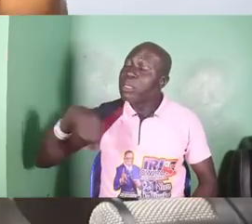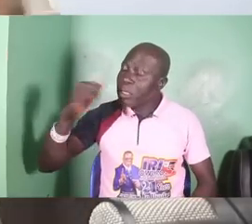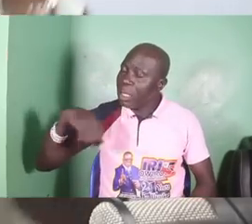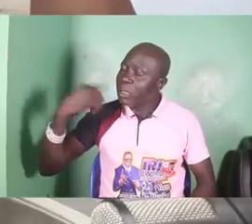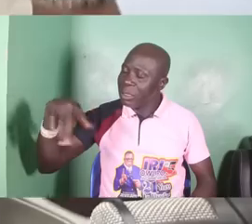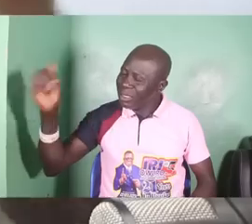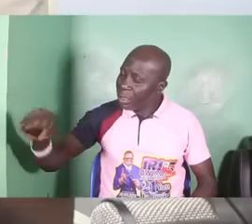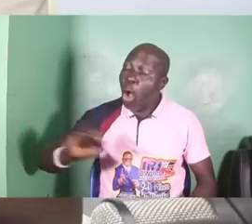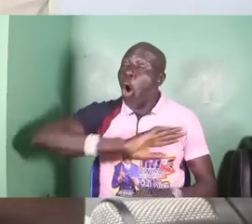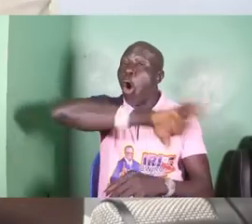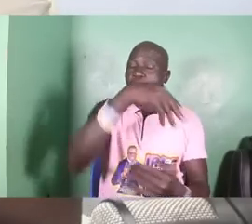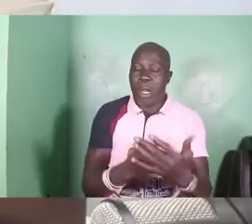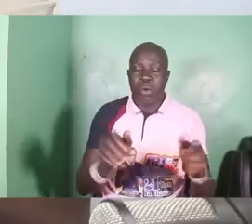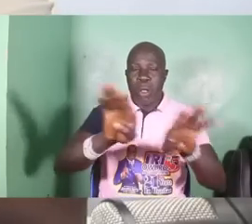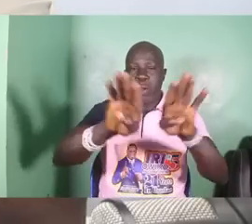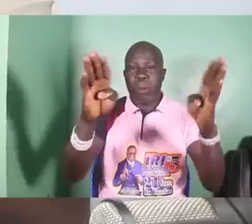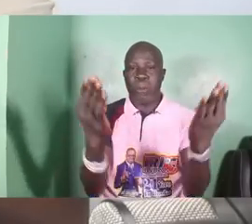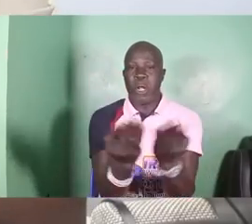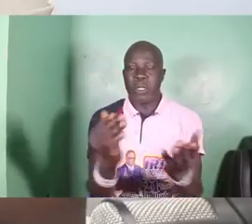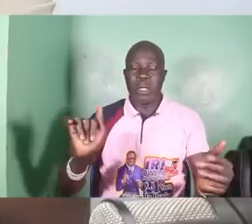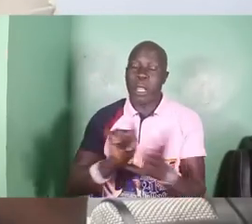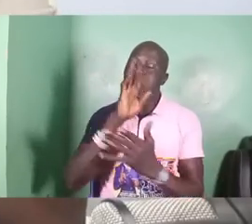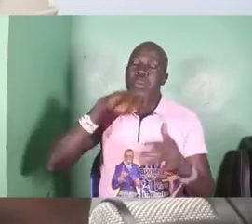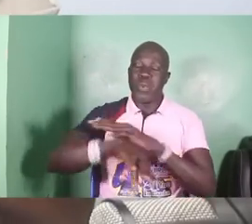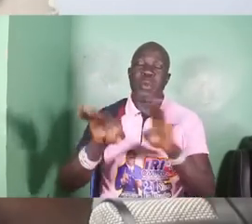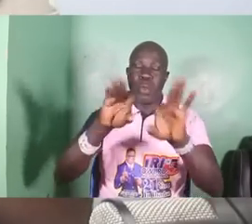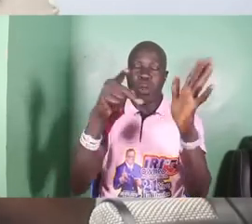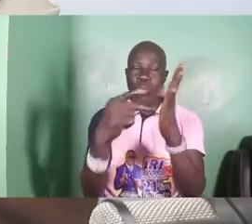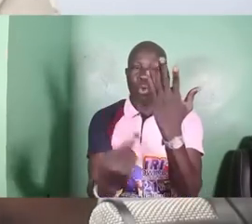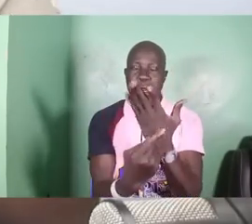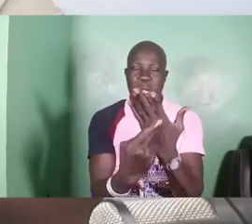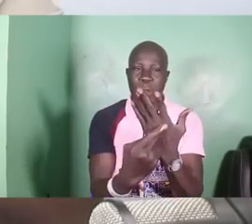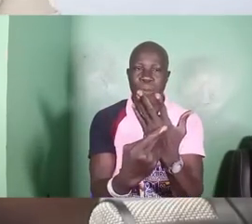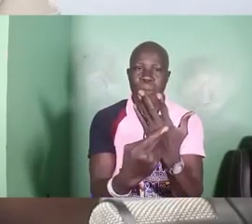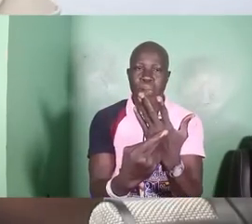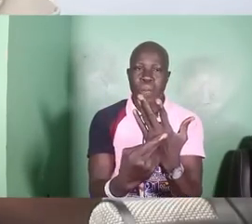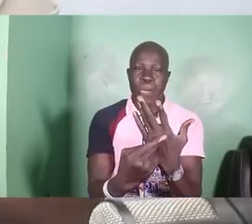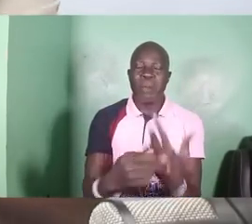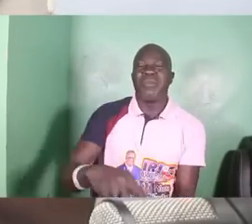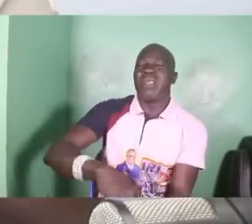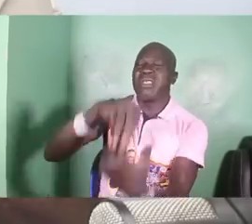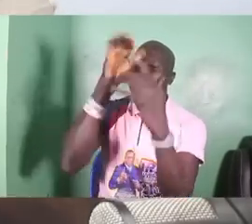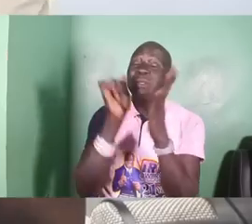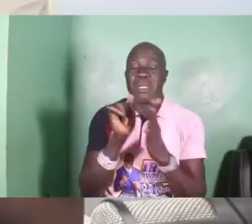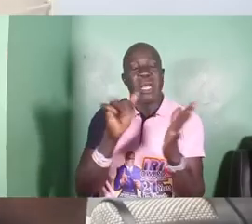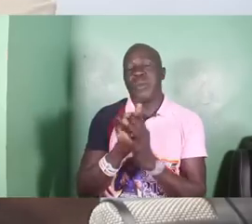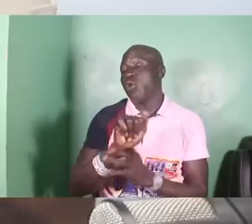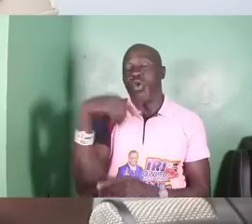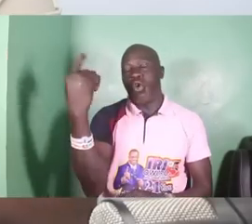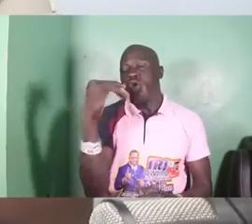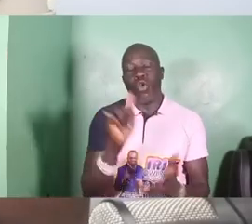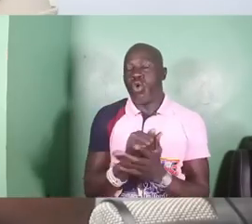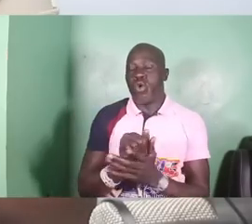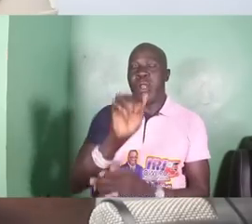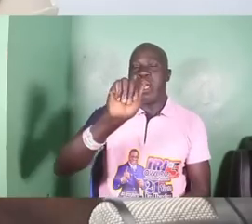branches were. We have it in all our branches. The program what? There will be program. Yeah, agbadu oja nikan except agbadu oja Thomas